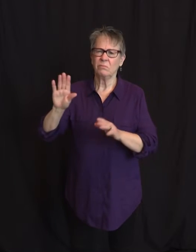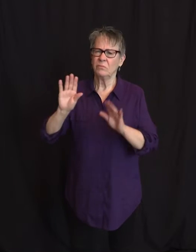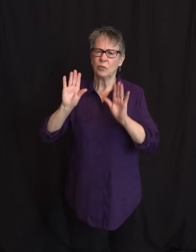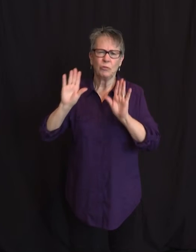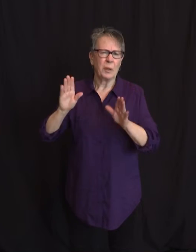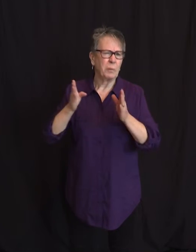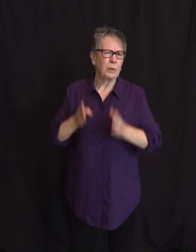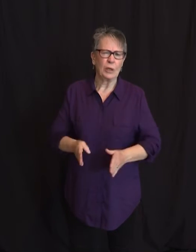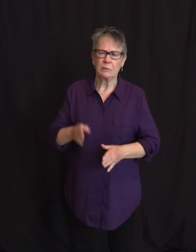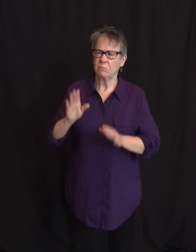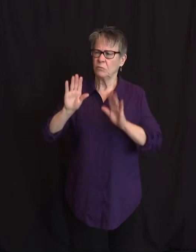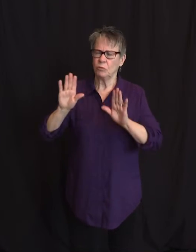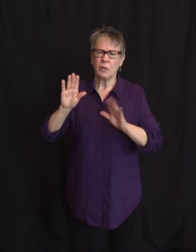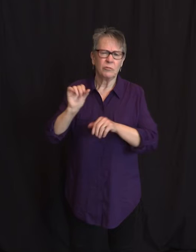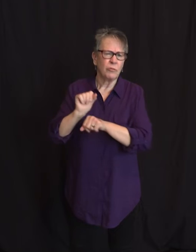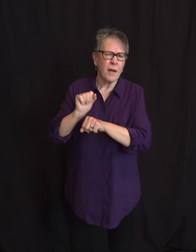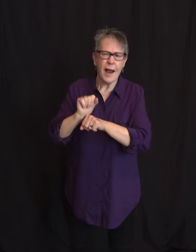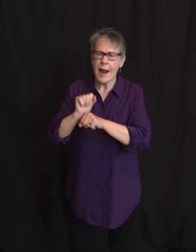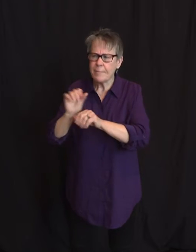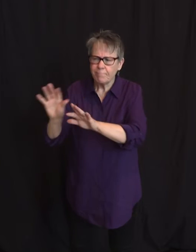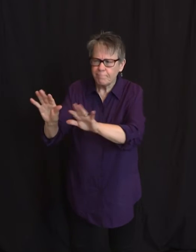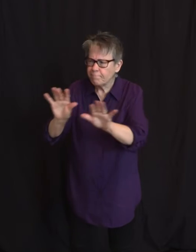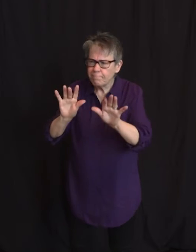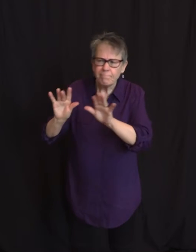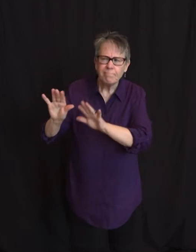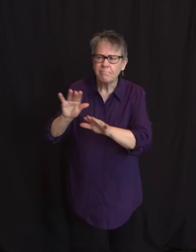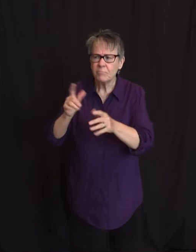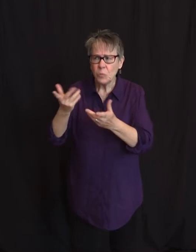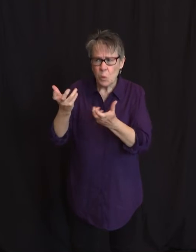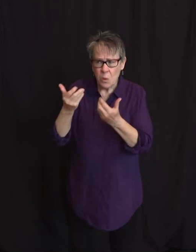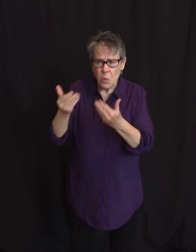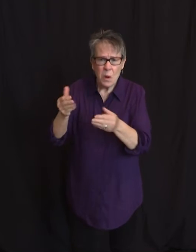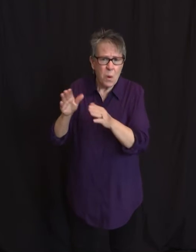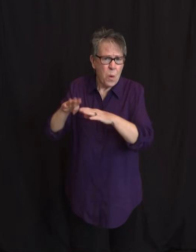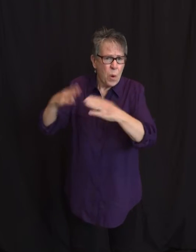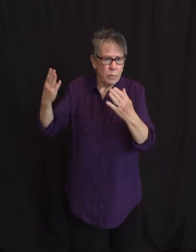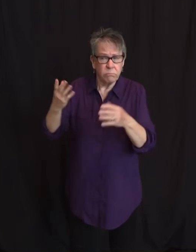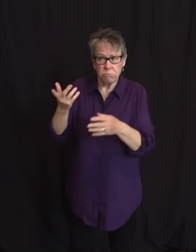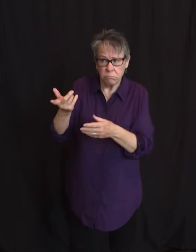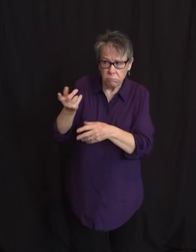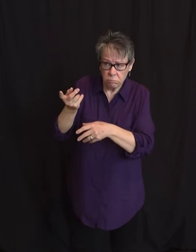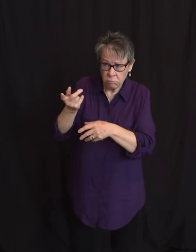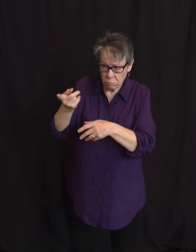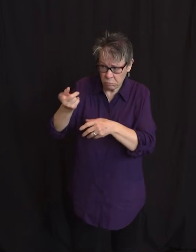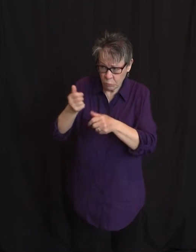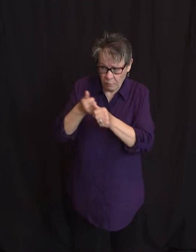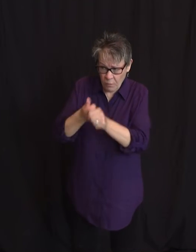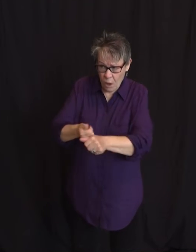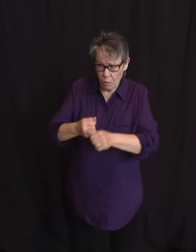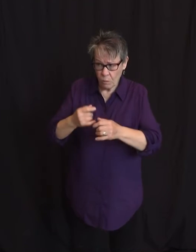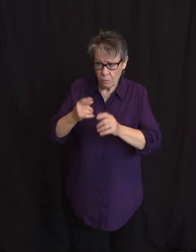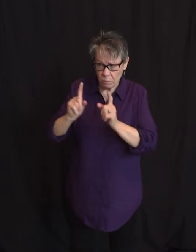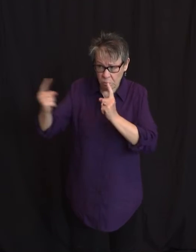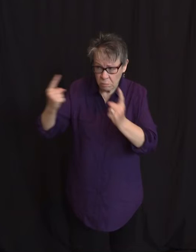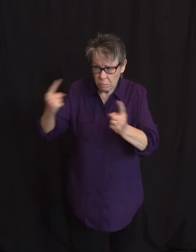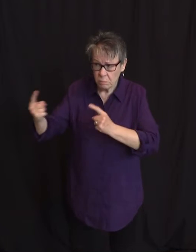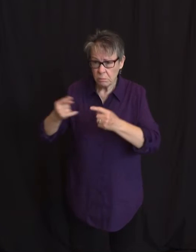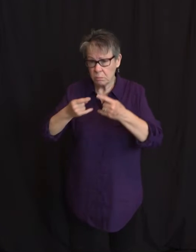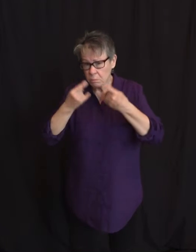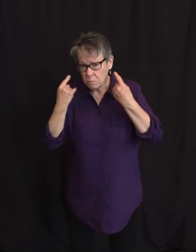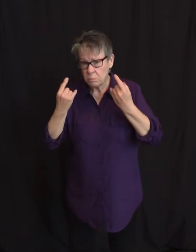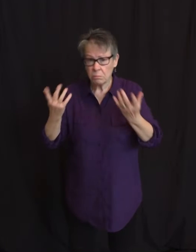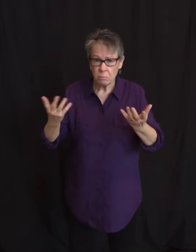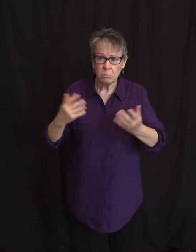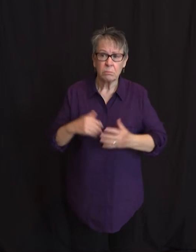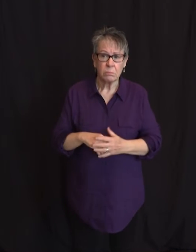Matt, on both furloughing prisoners, where do we stand and why furlough versus commutation? Do you